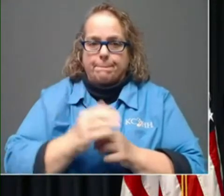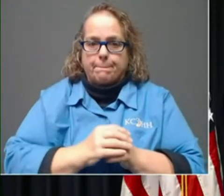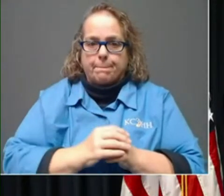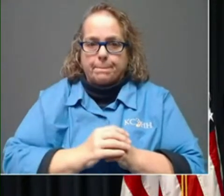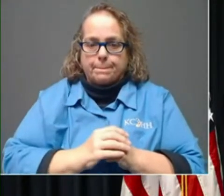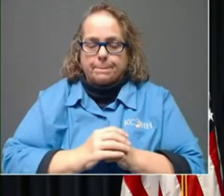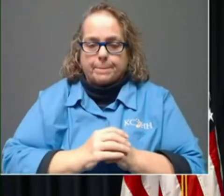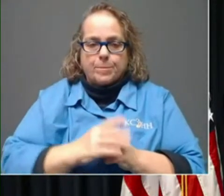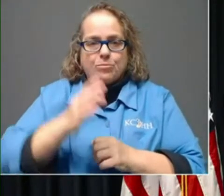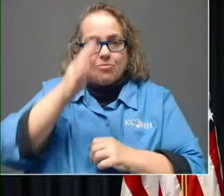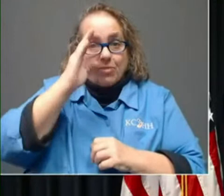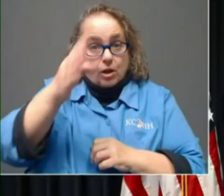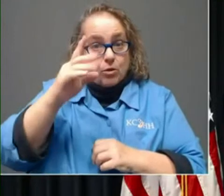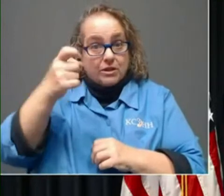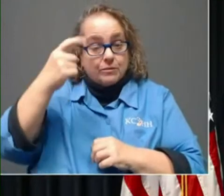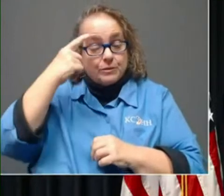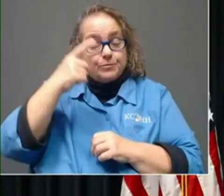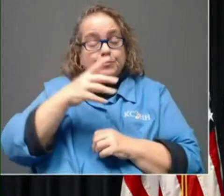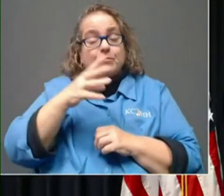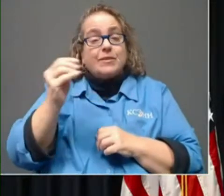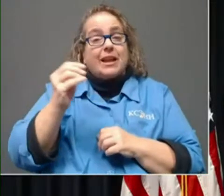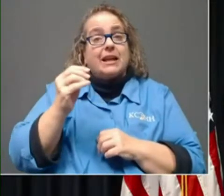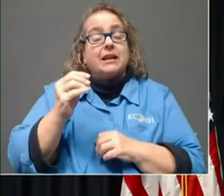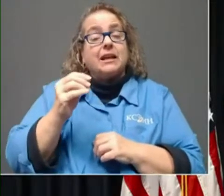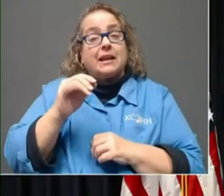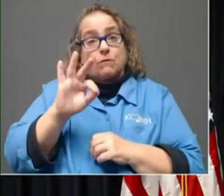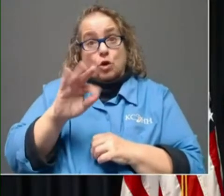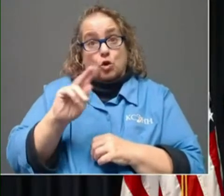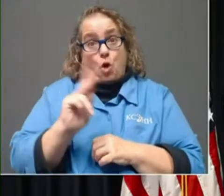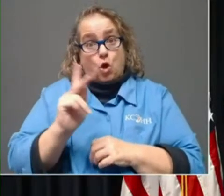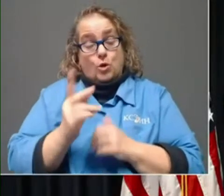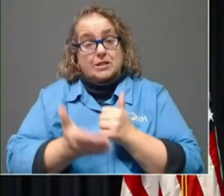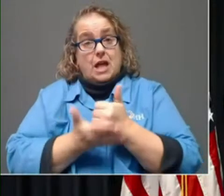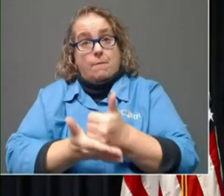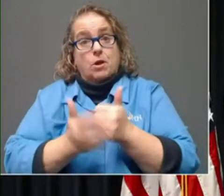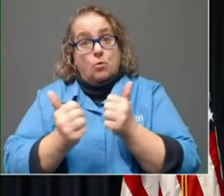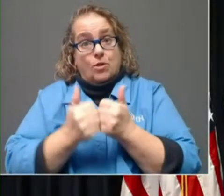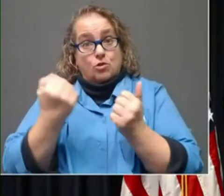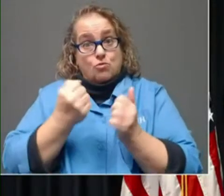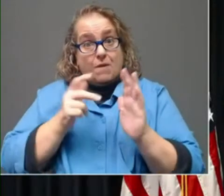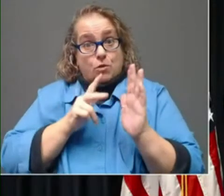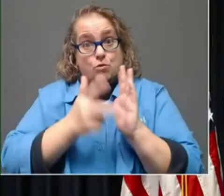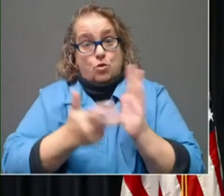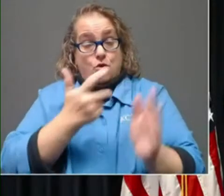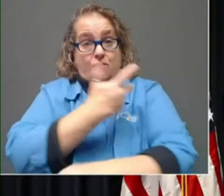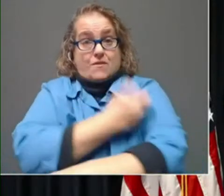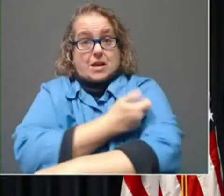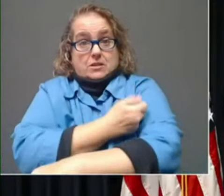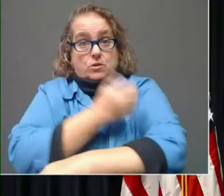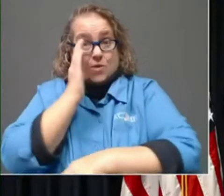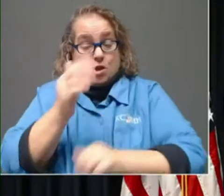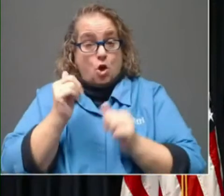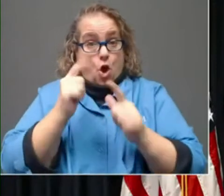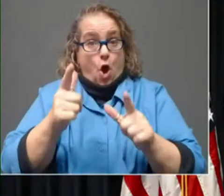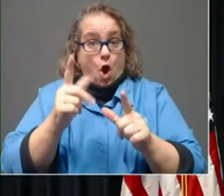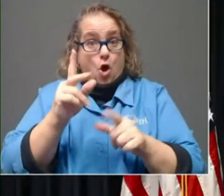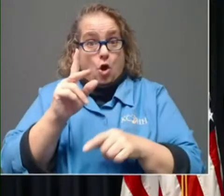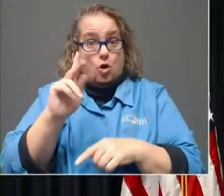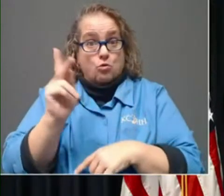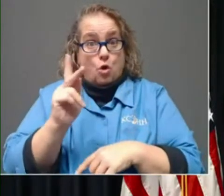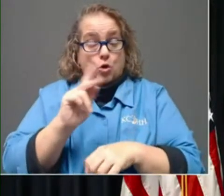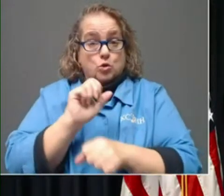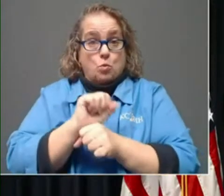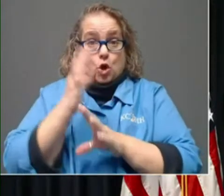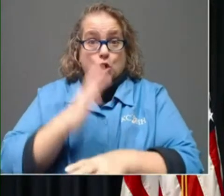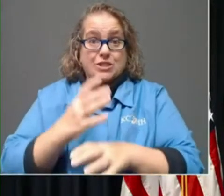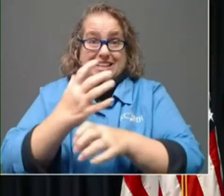Hello, Governor Beshear. If Kroger is helping with drive-through vaccinations, will all Kroger workers get the vaccine before